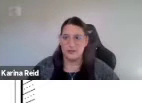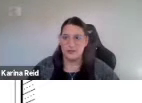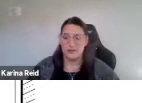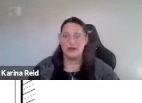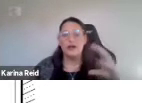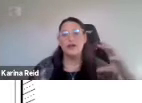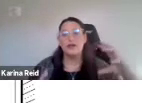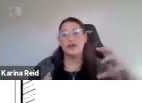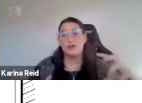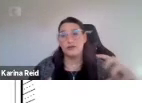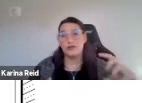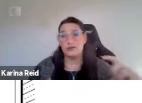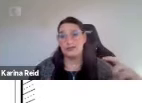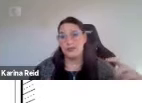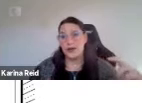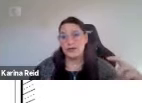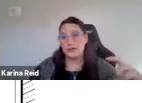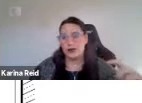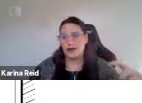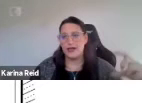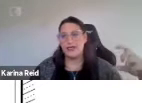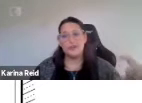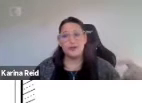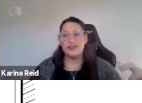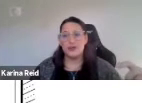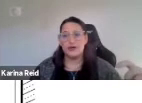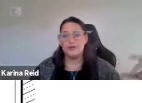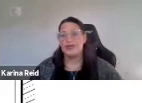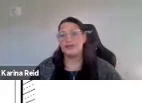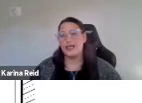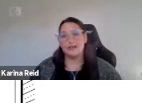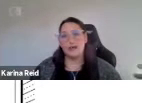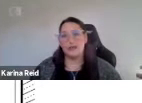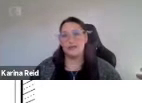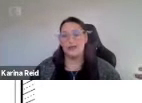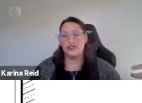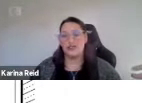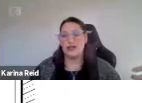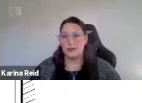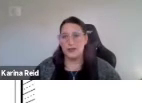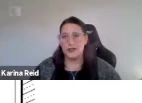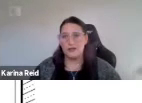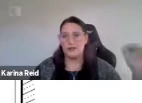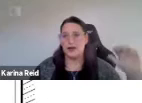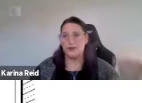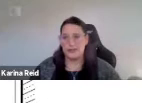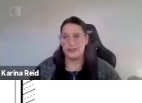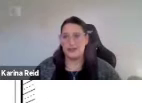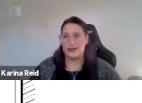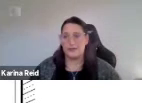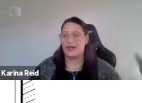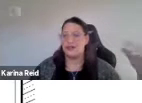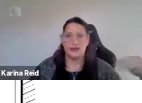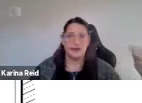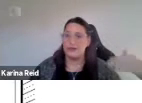coalition schools. The actual University of Maryland part is pretty short because it takes all the information that you put in the profile, puts it